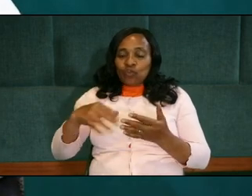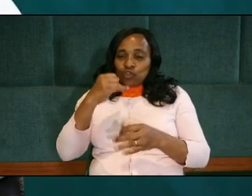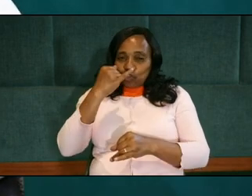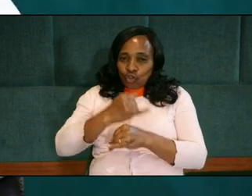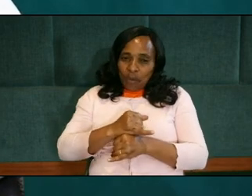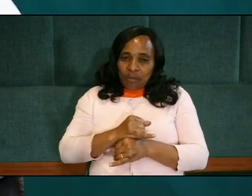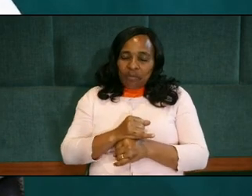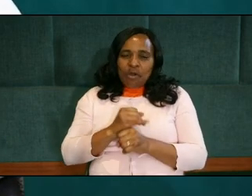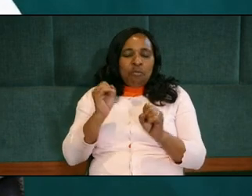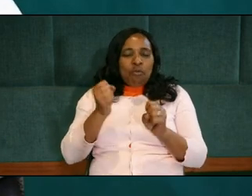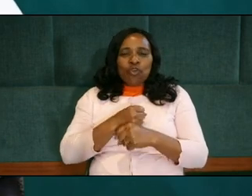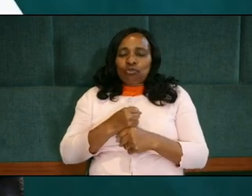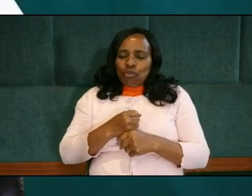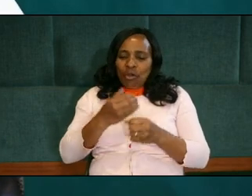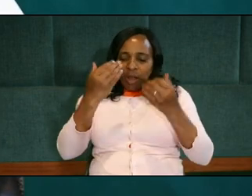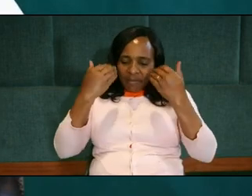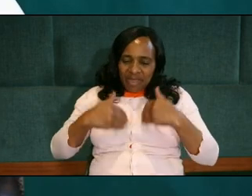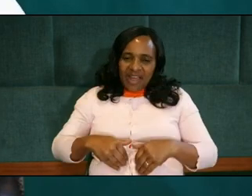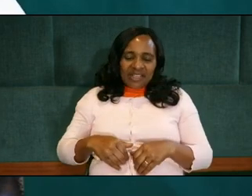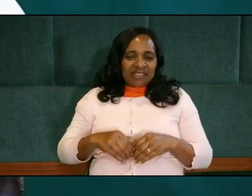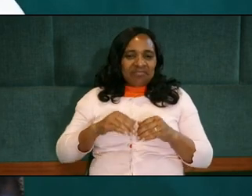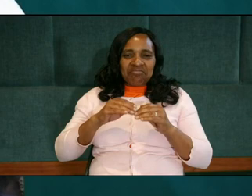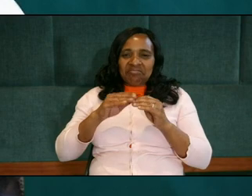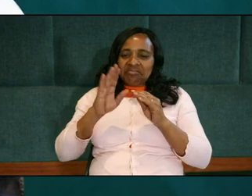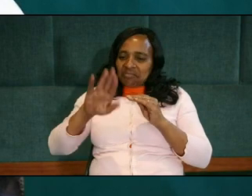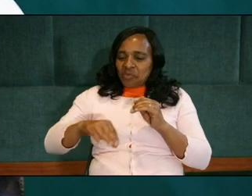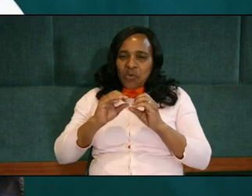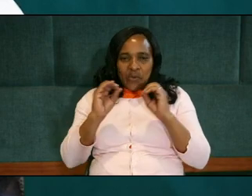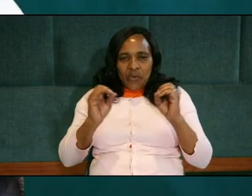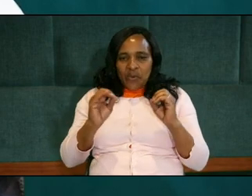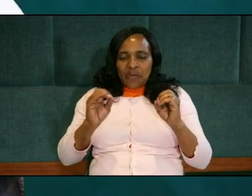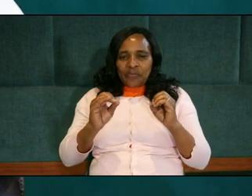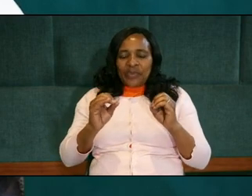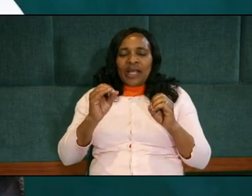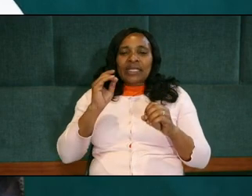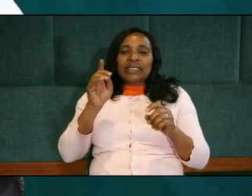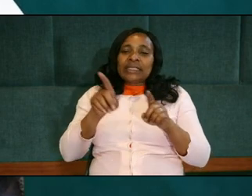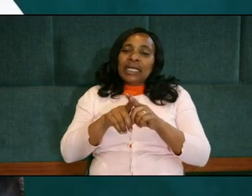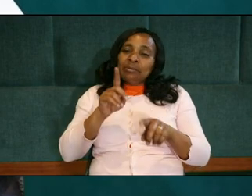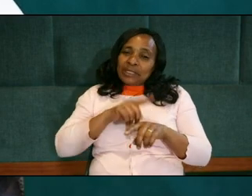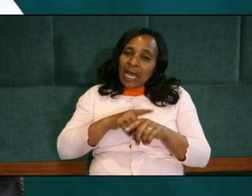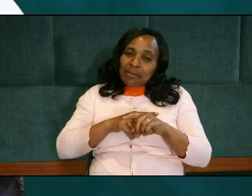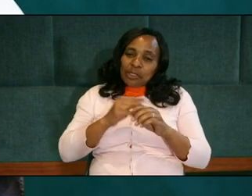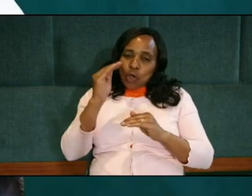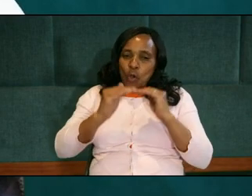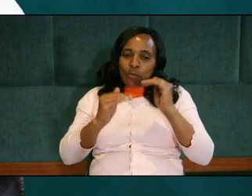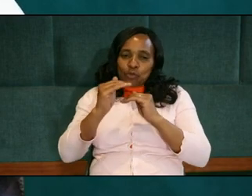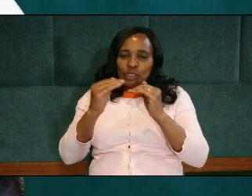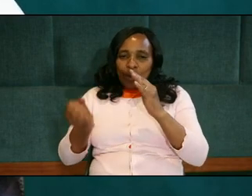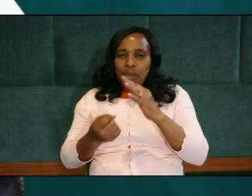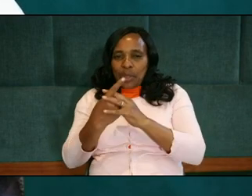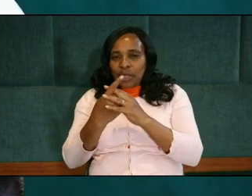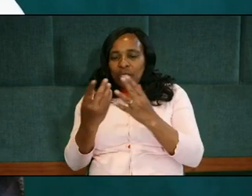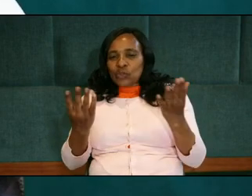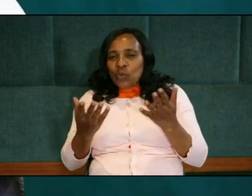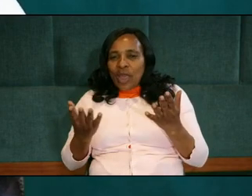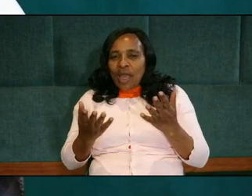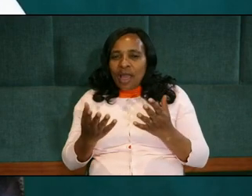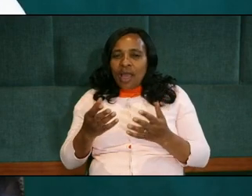sideline outward appearance. But another way competition arises is